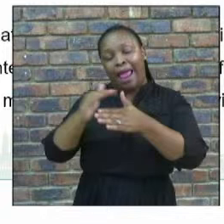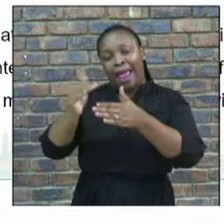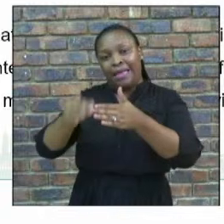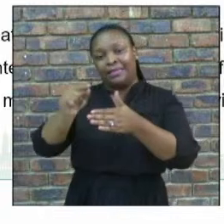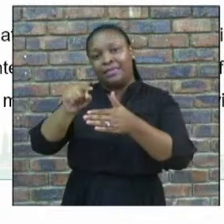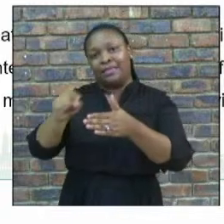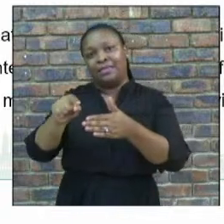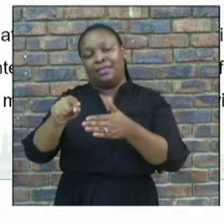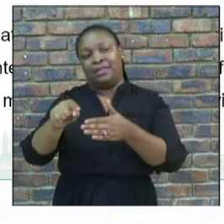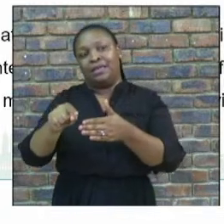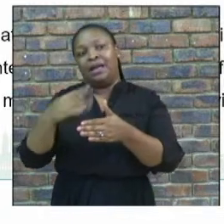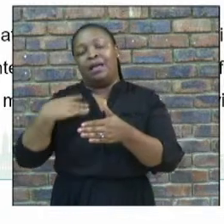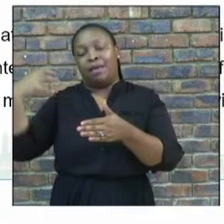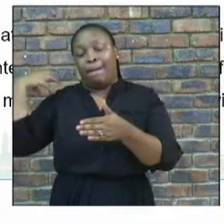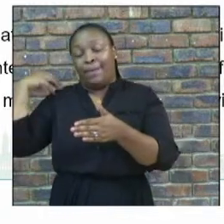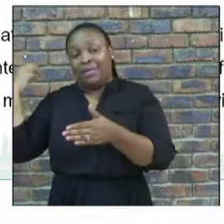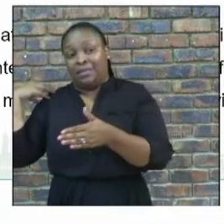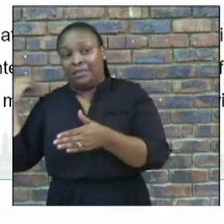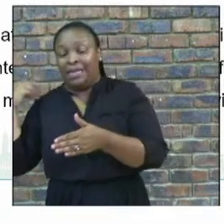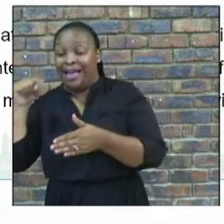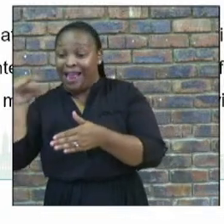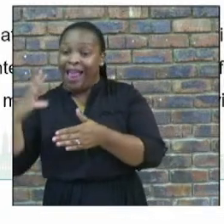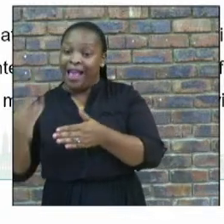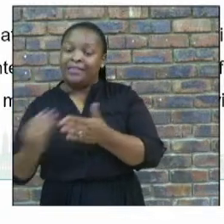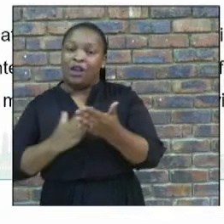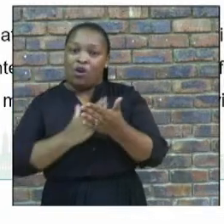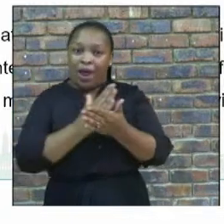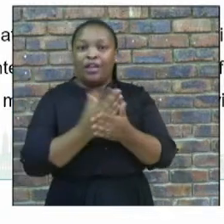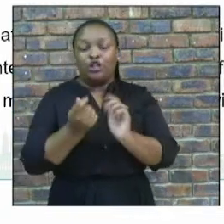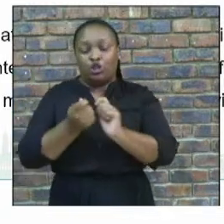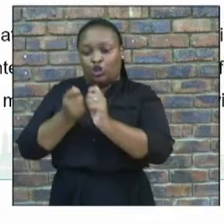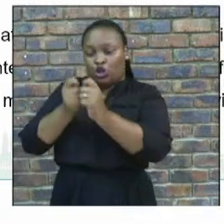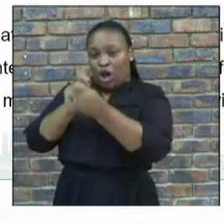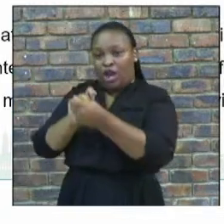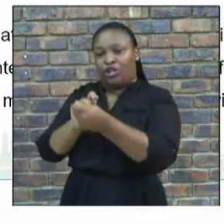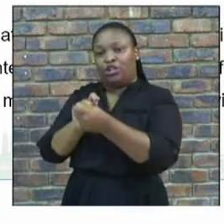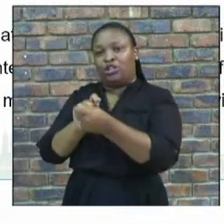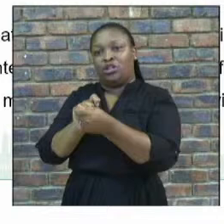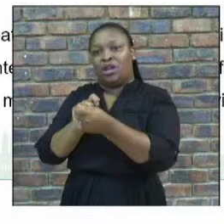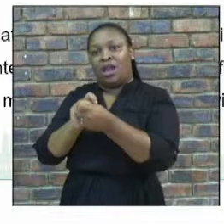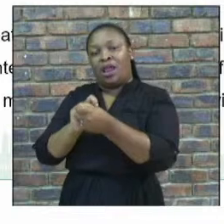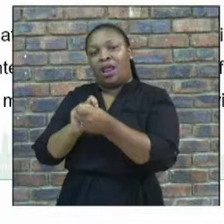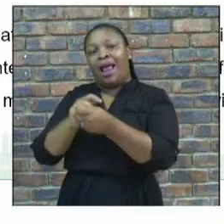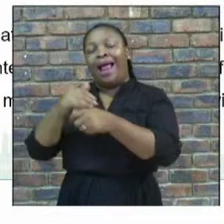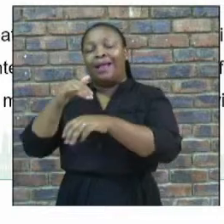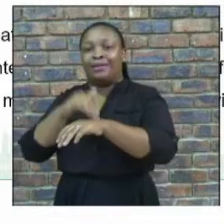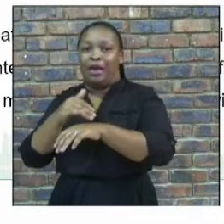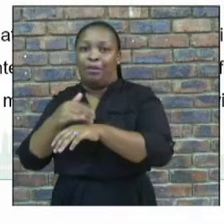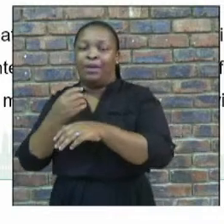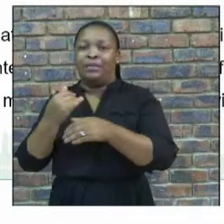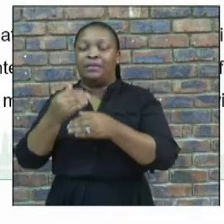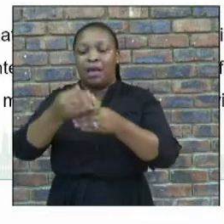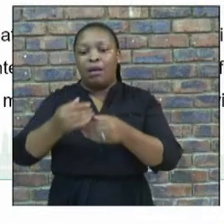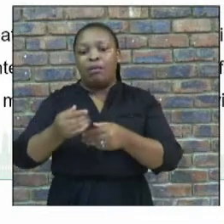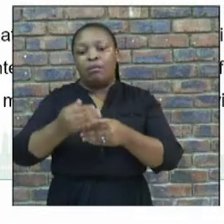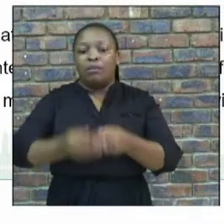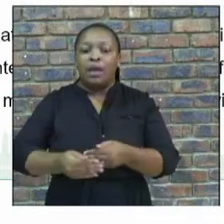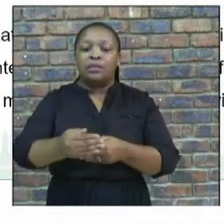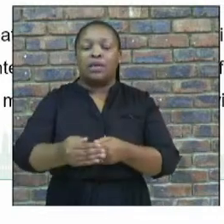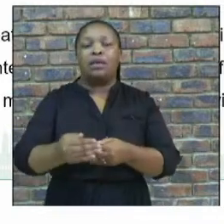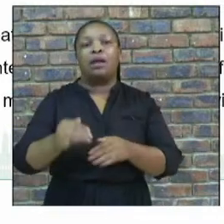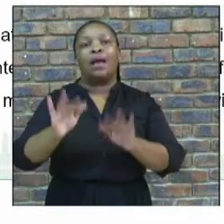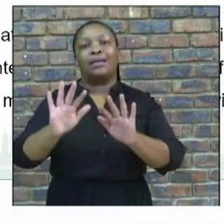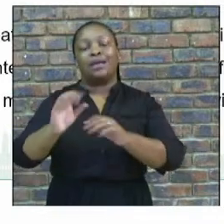years, the minister has a right to amend the existing terms and conditions of that petroleum